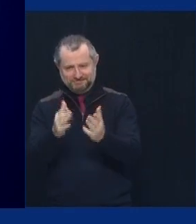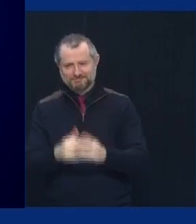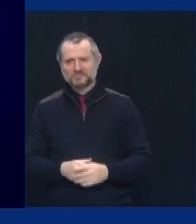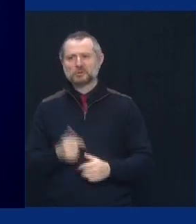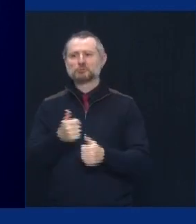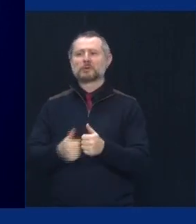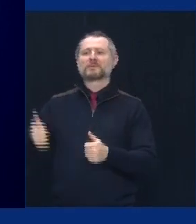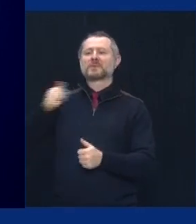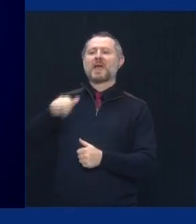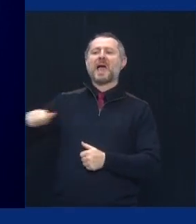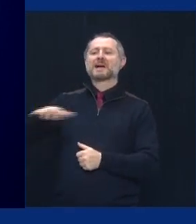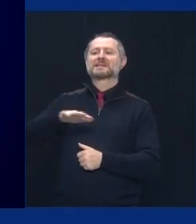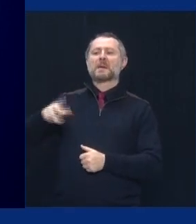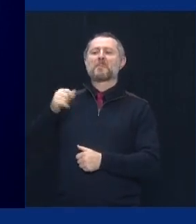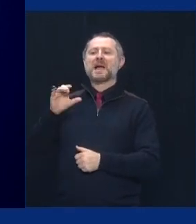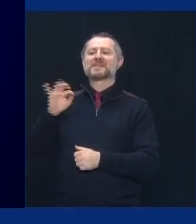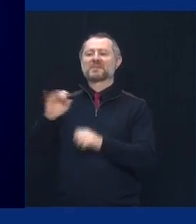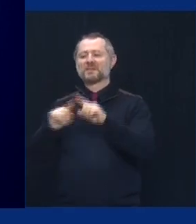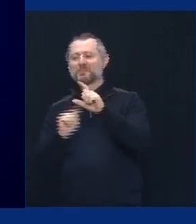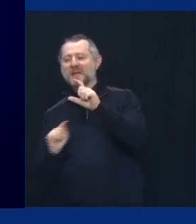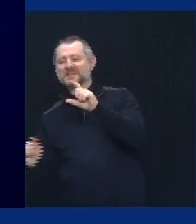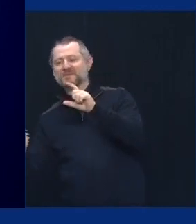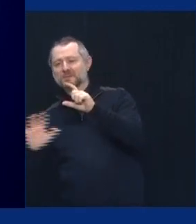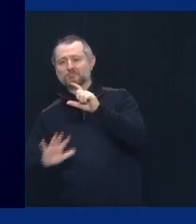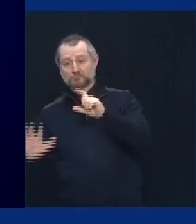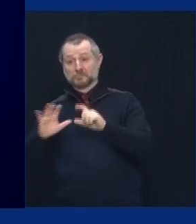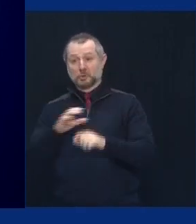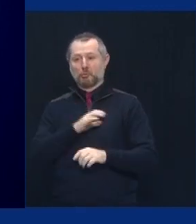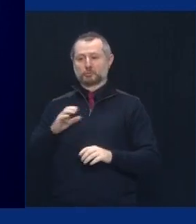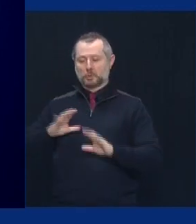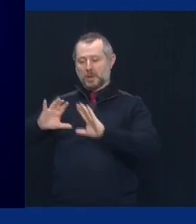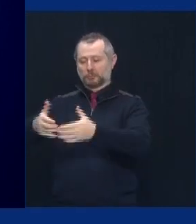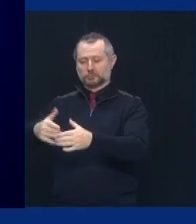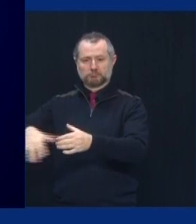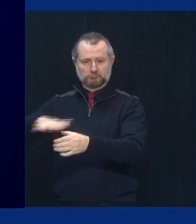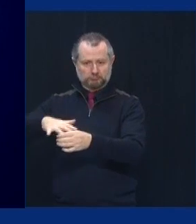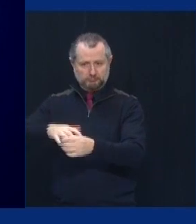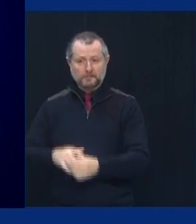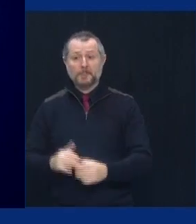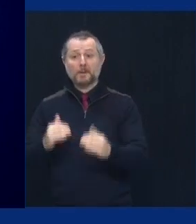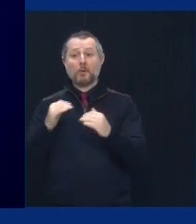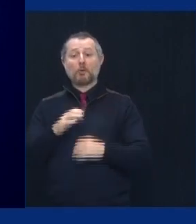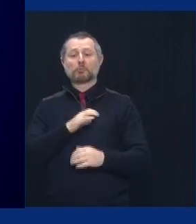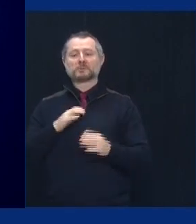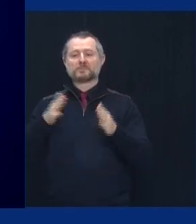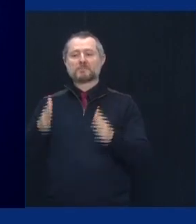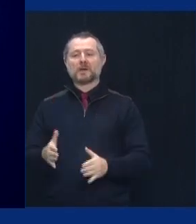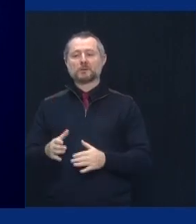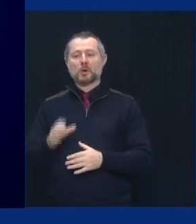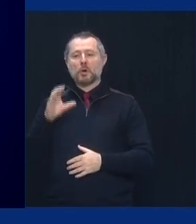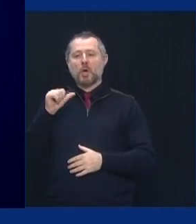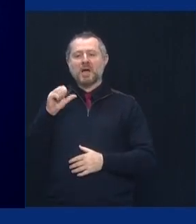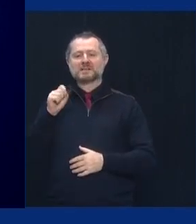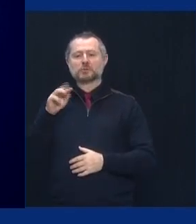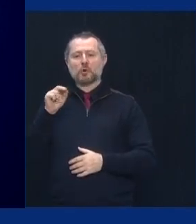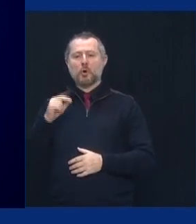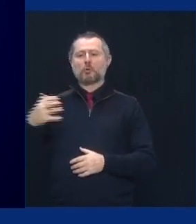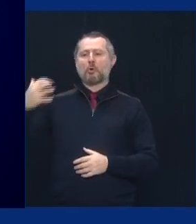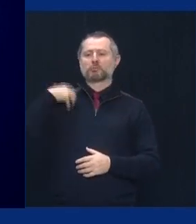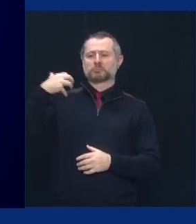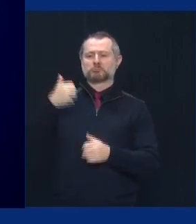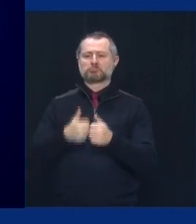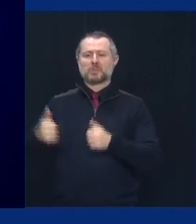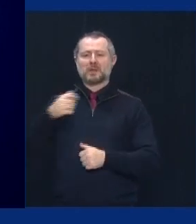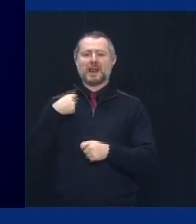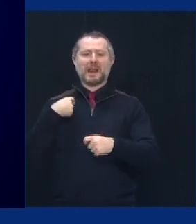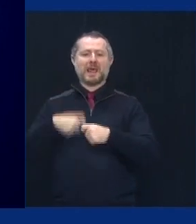Pacific American Caucus, a great New Yorker. Congressman Castro, pleasure to be with you, who's the chairman of the Congressional Hispanic